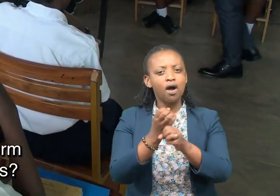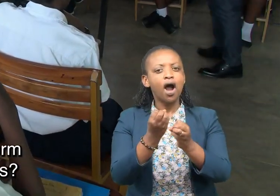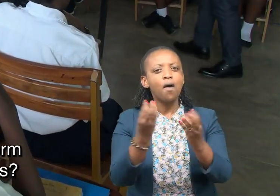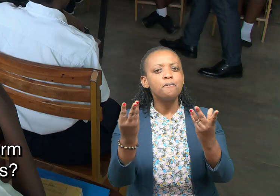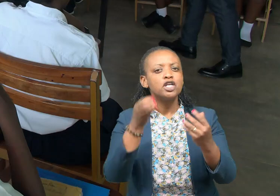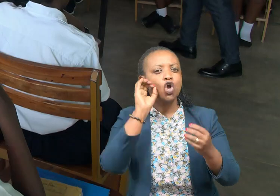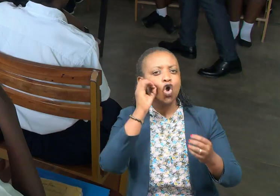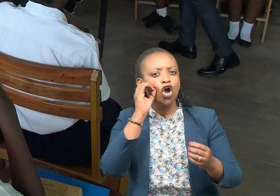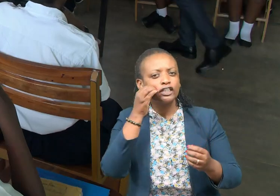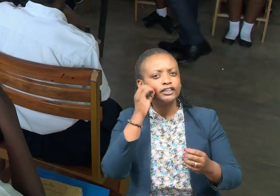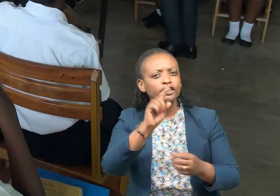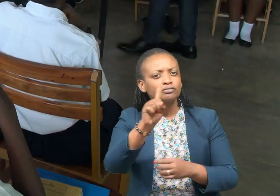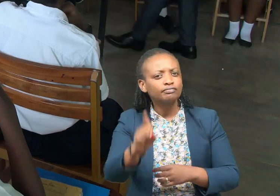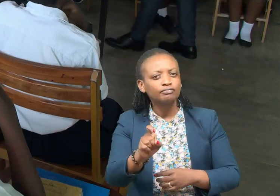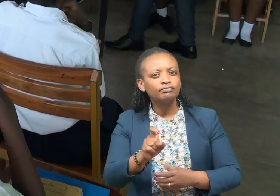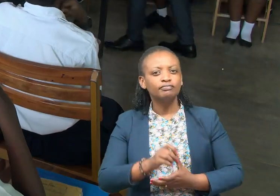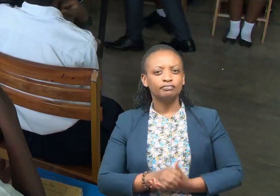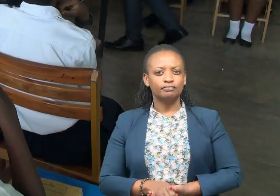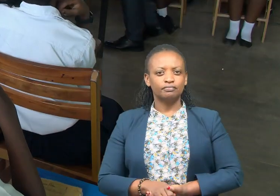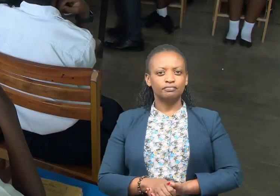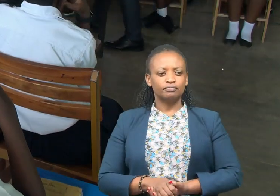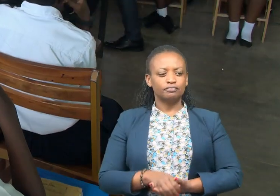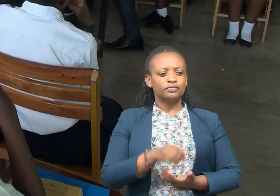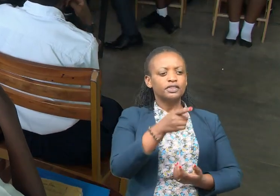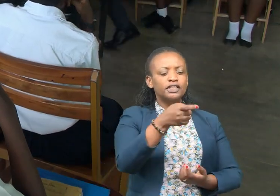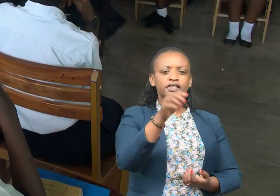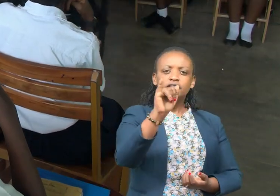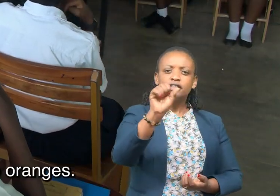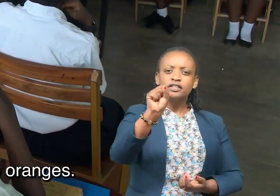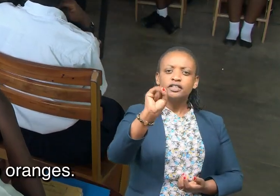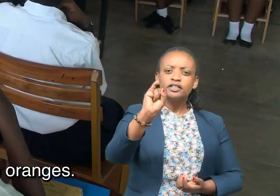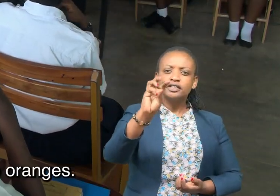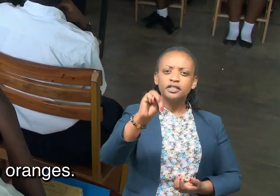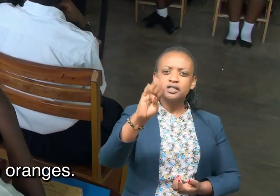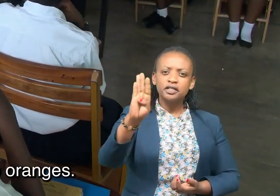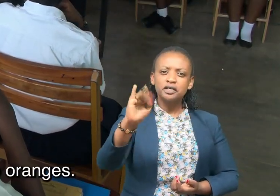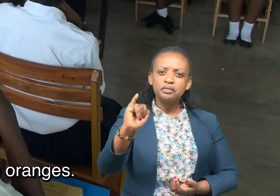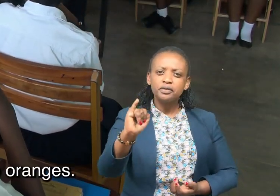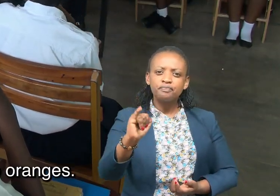many oranges? It seems